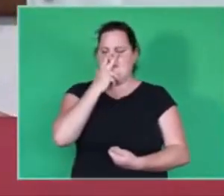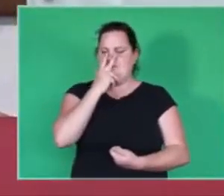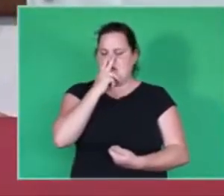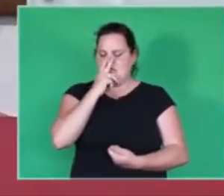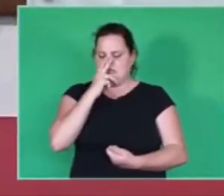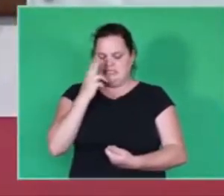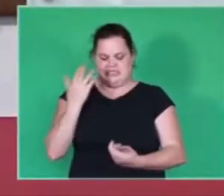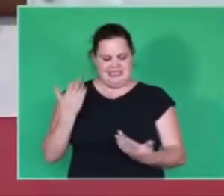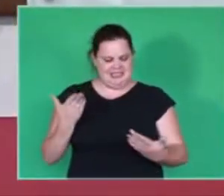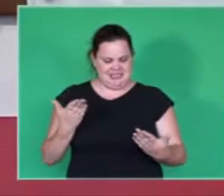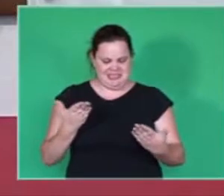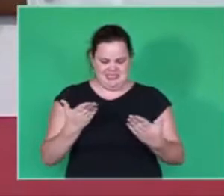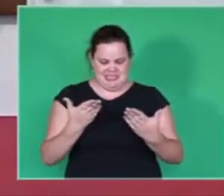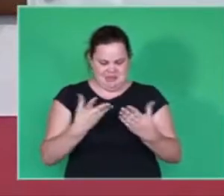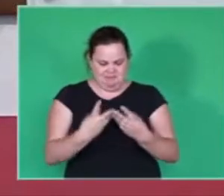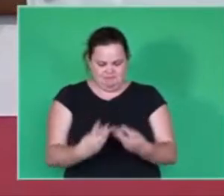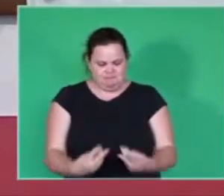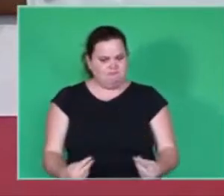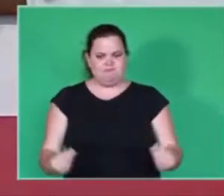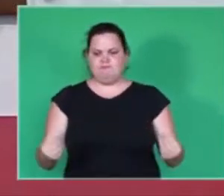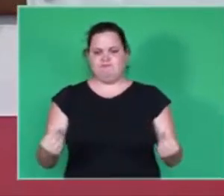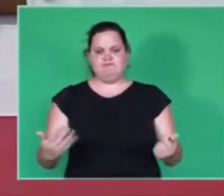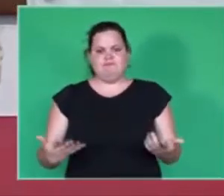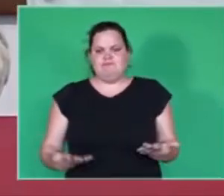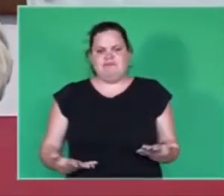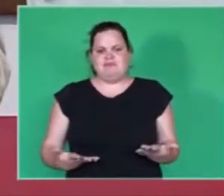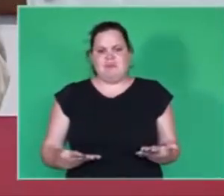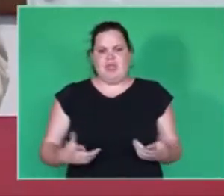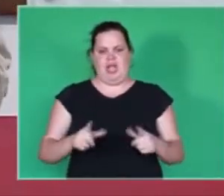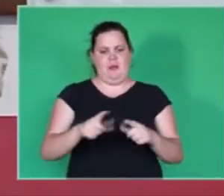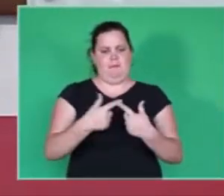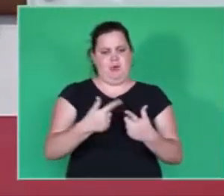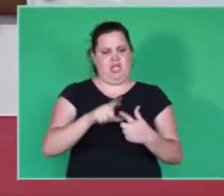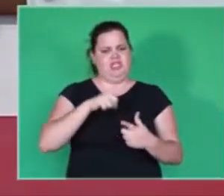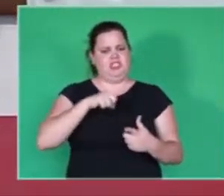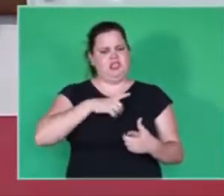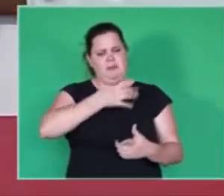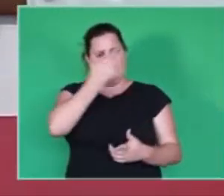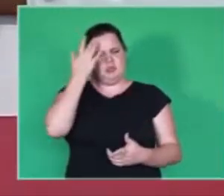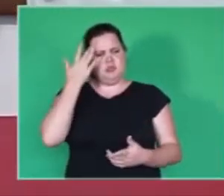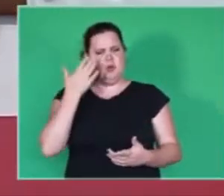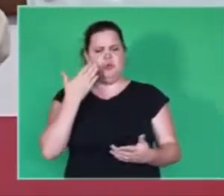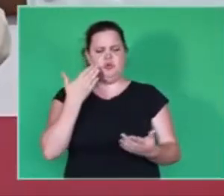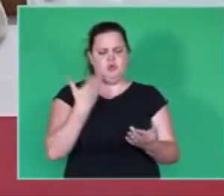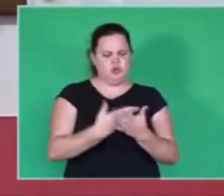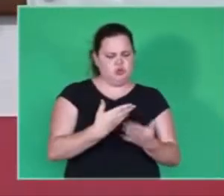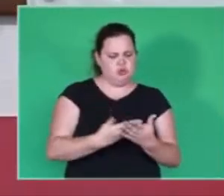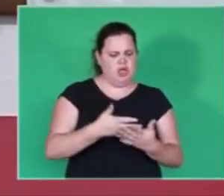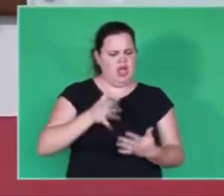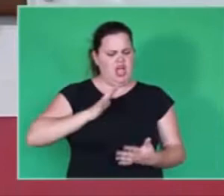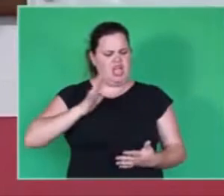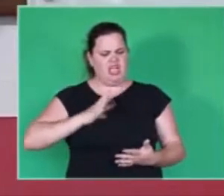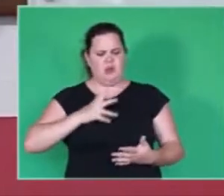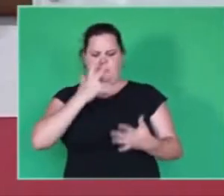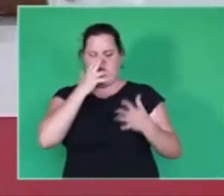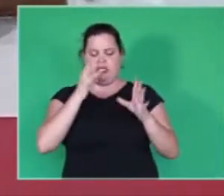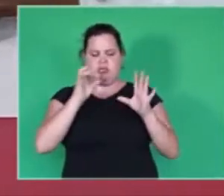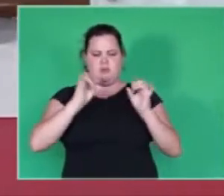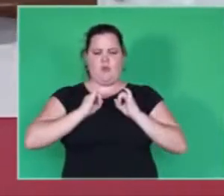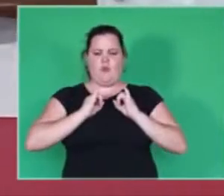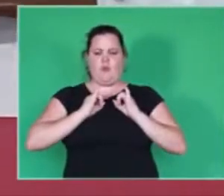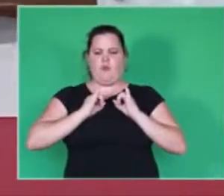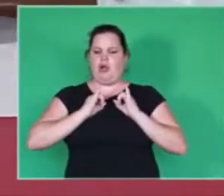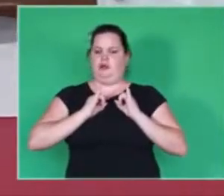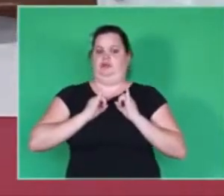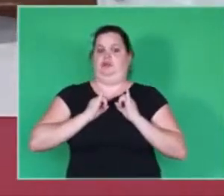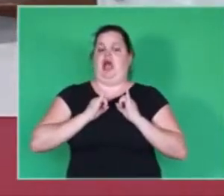was falling into a void. The wealthiest merchants and the scholars, they were helpless.